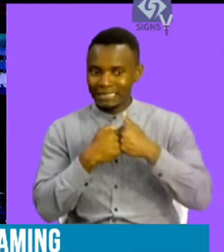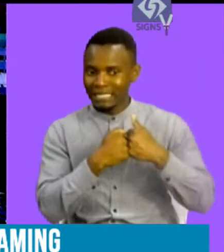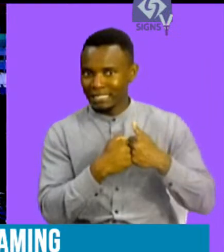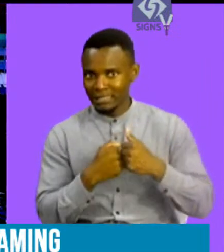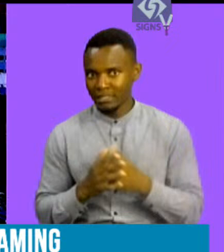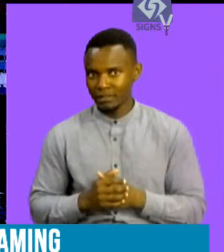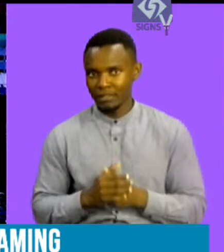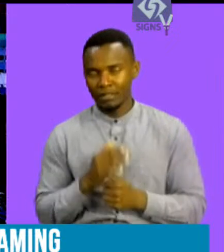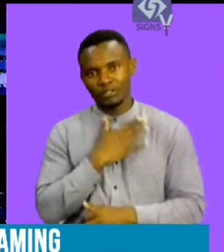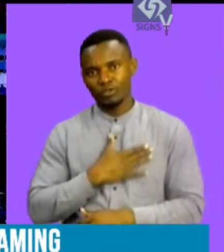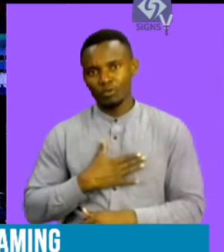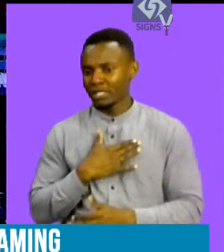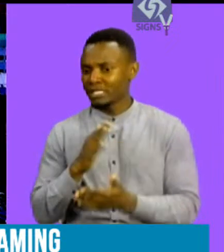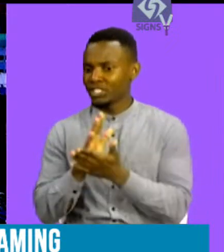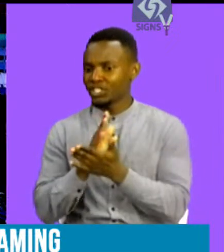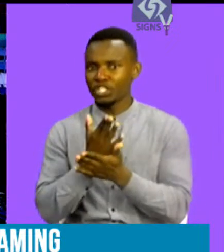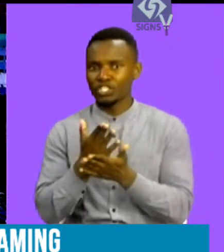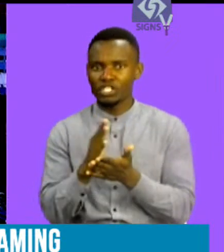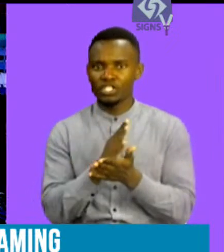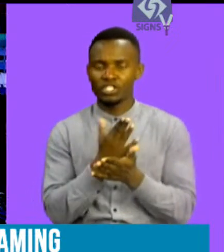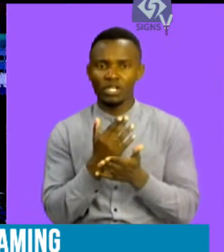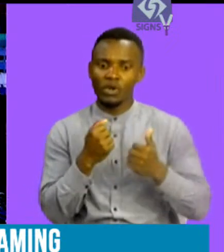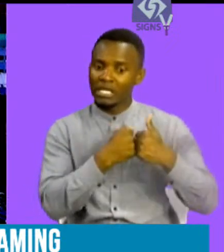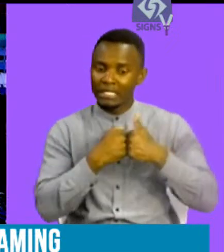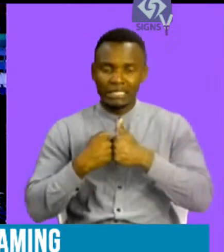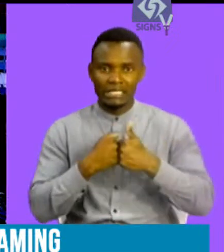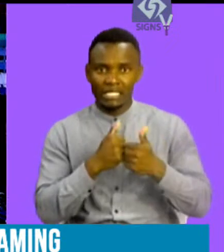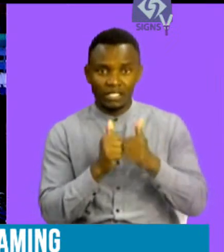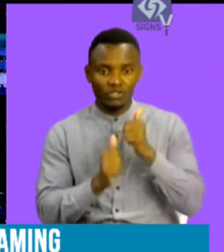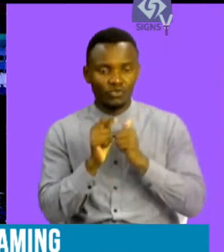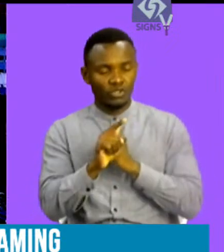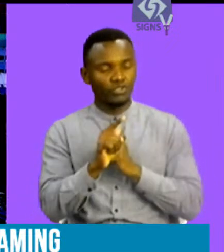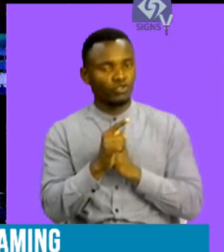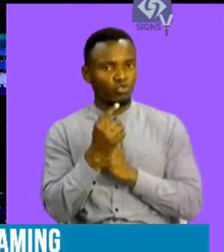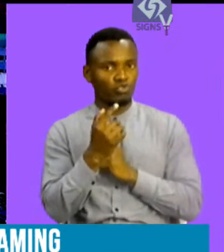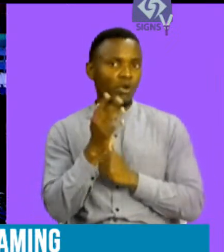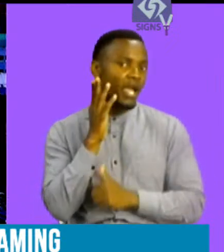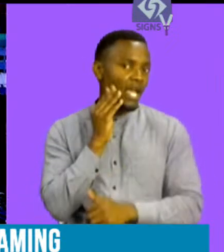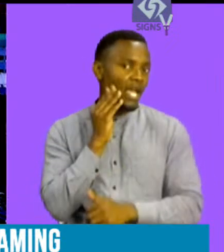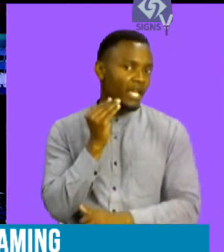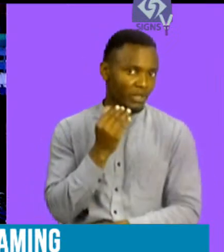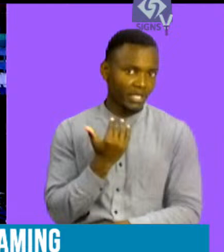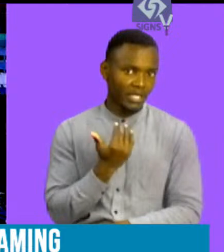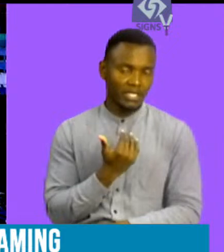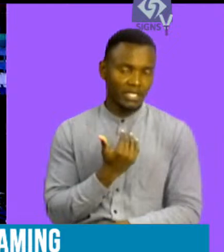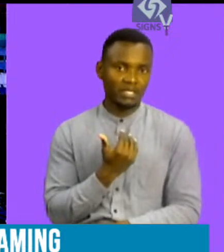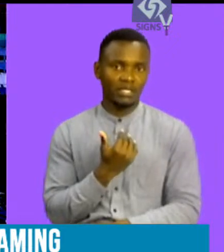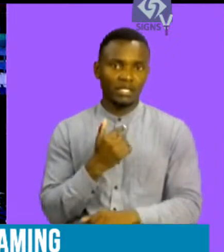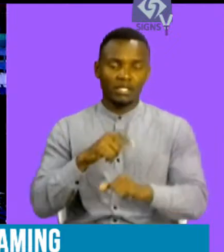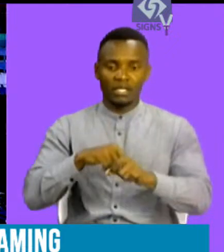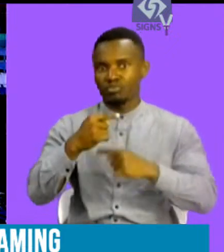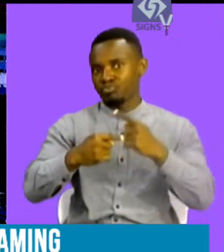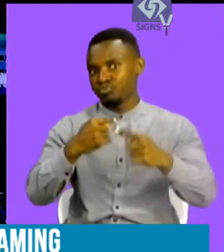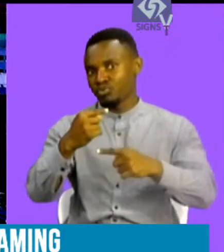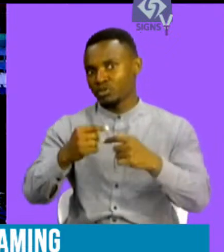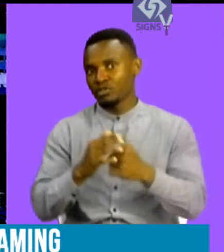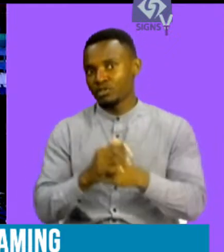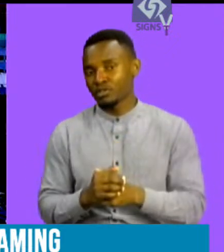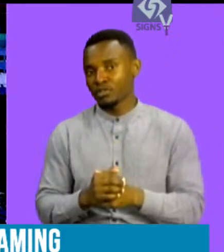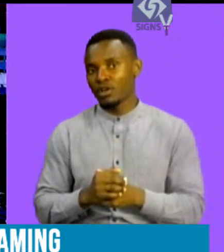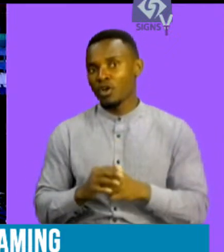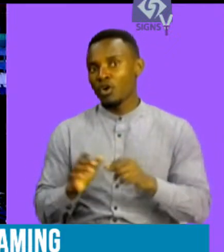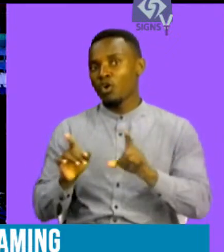you mind to share which are some of the obstacles that you are finding along the journey, and which are some of the things